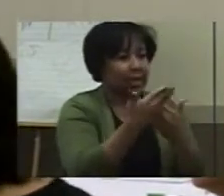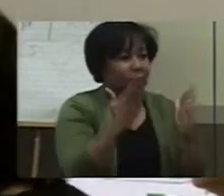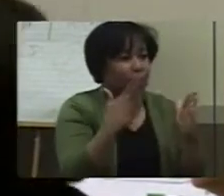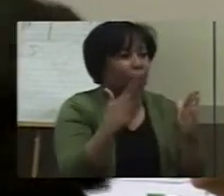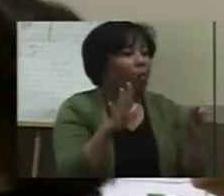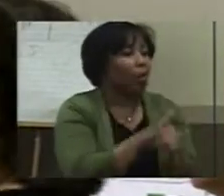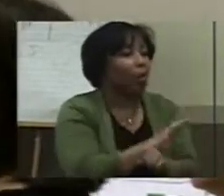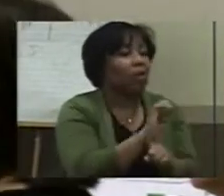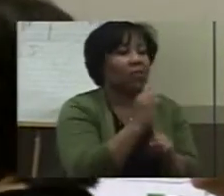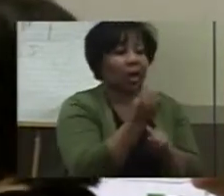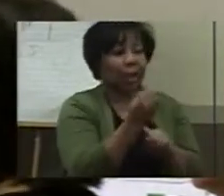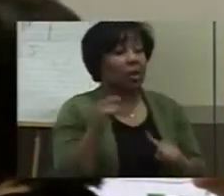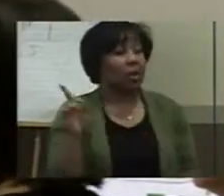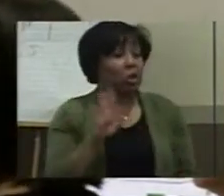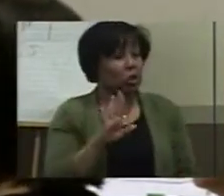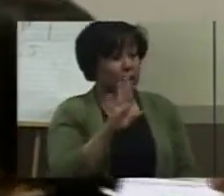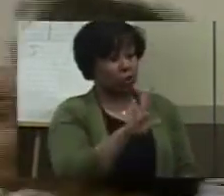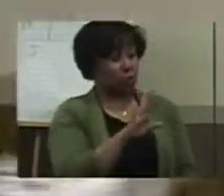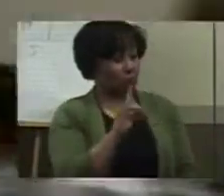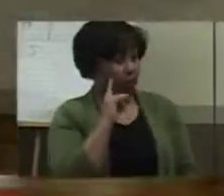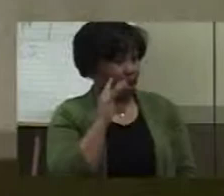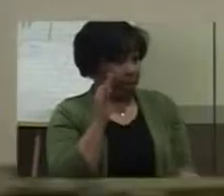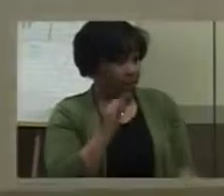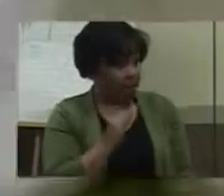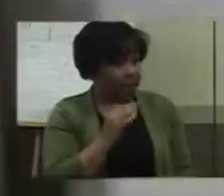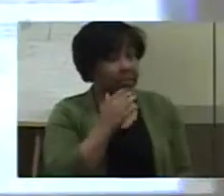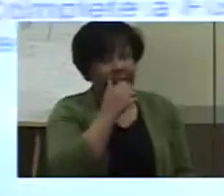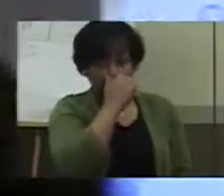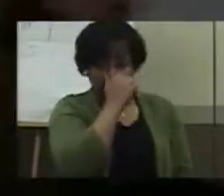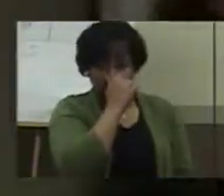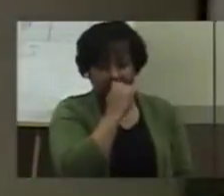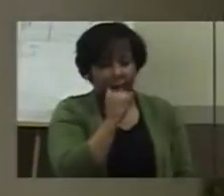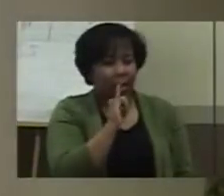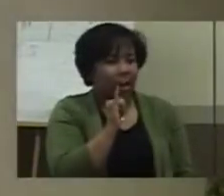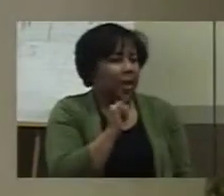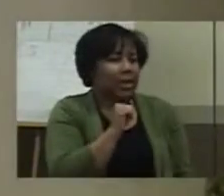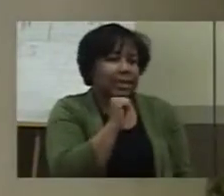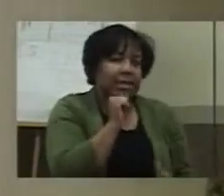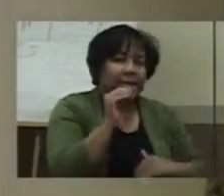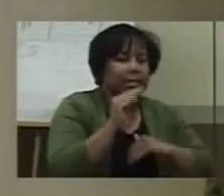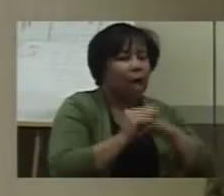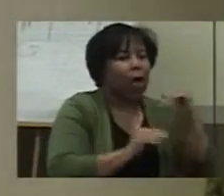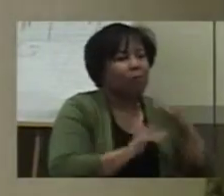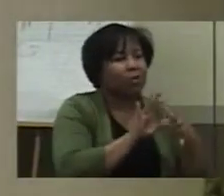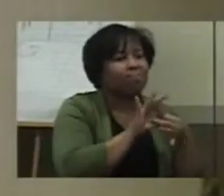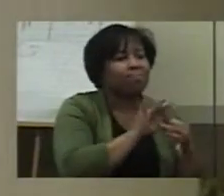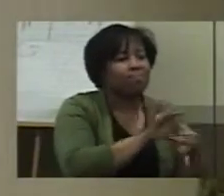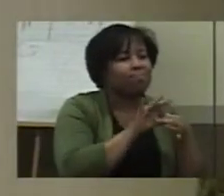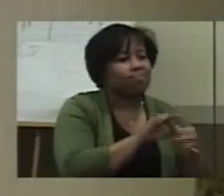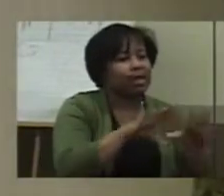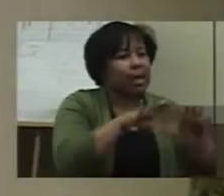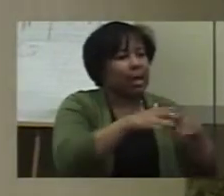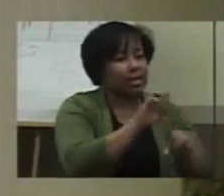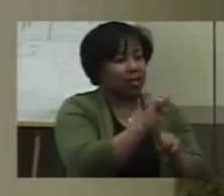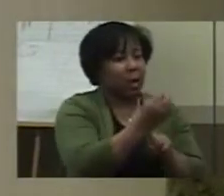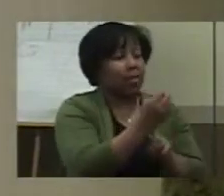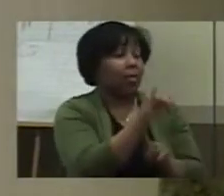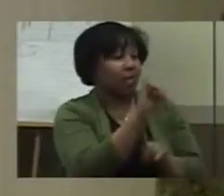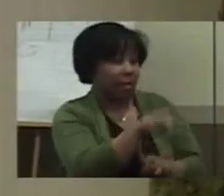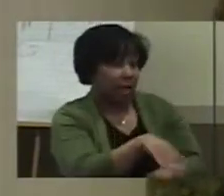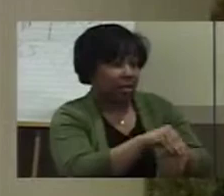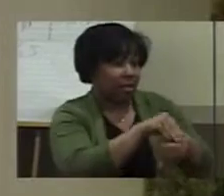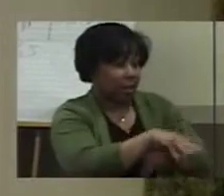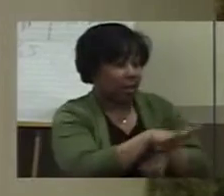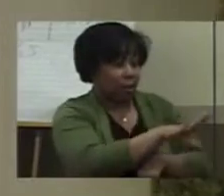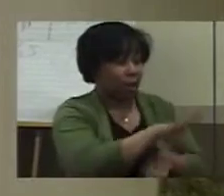okay. whole environment. Okay, so your hypothesis is some sort of discomfort with the classroom environment, and that's